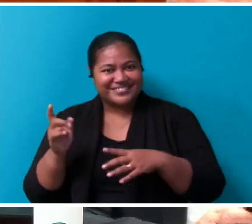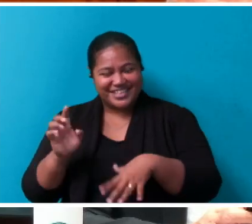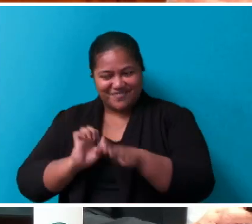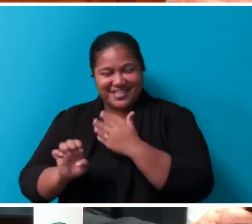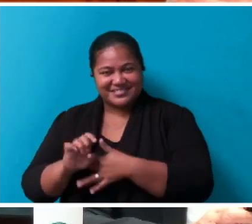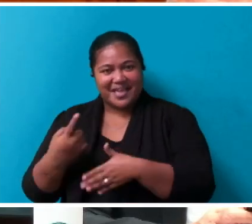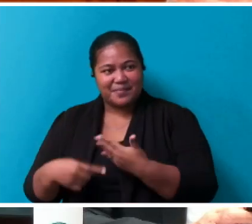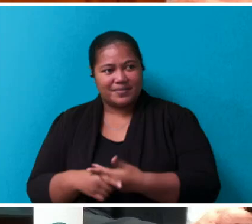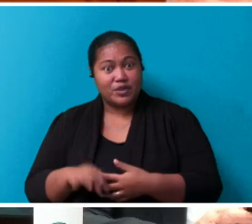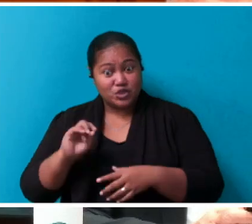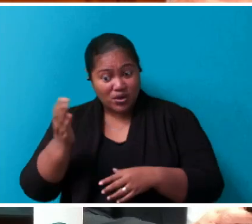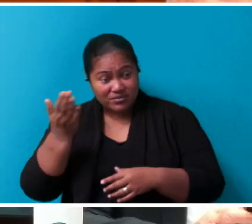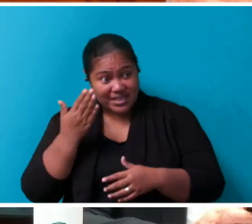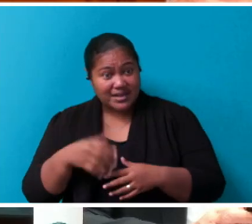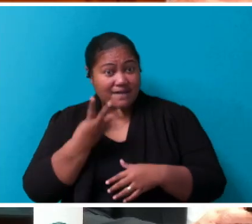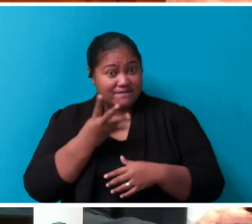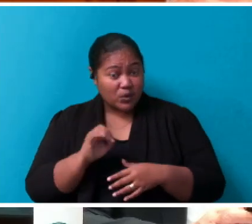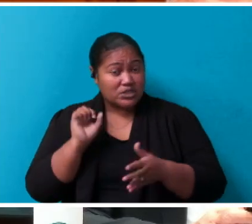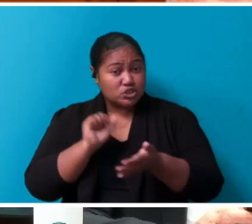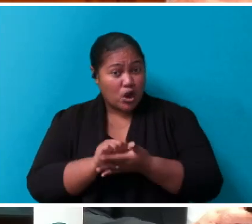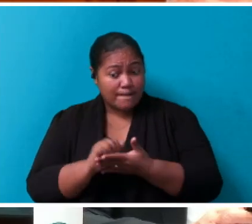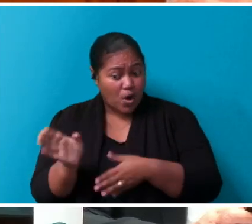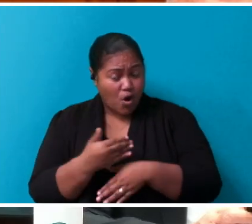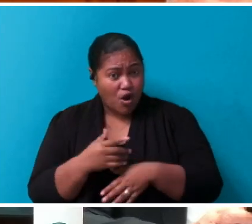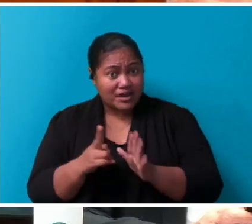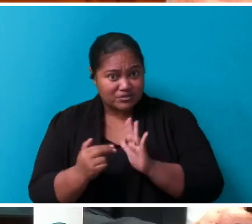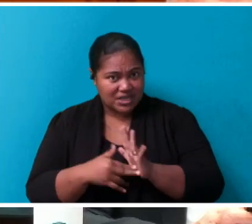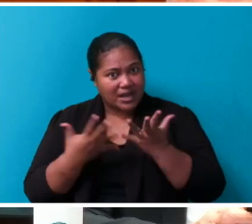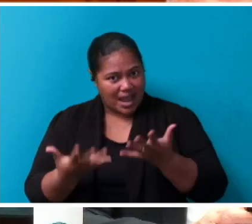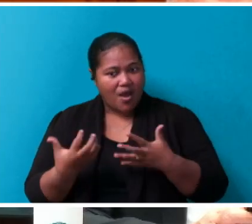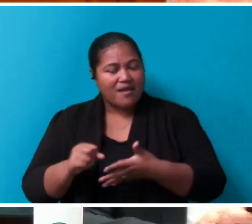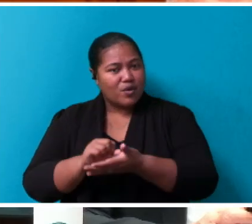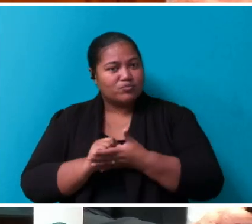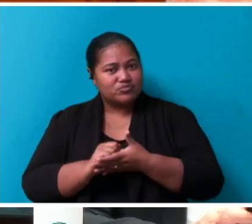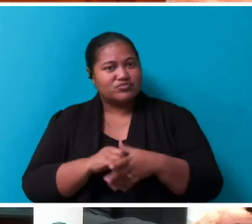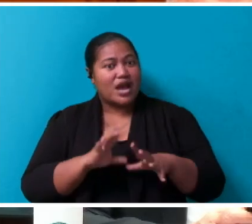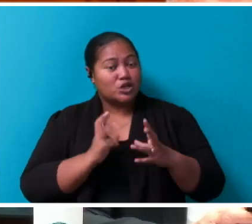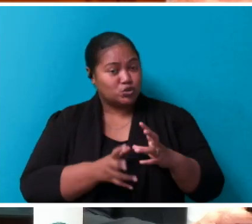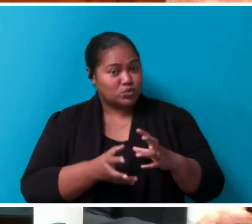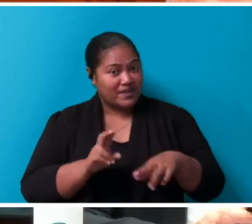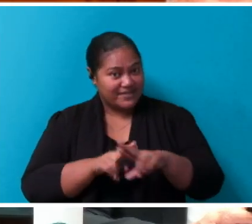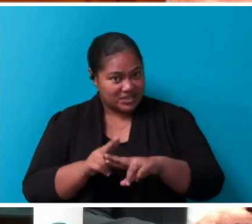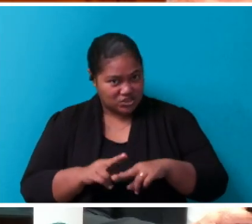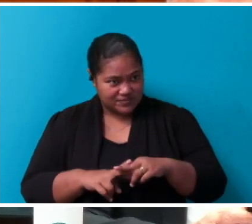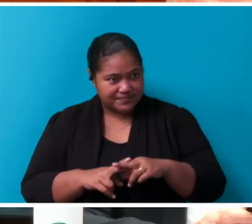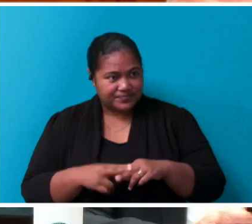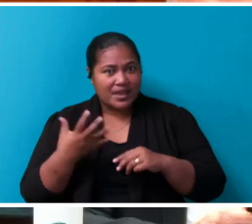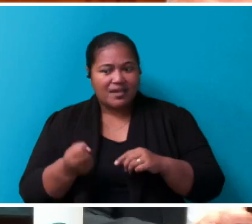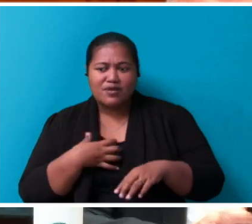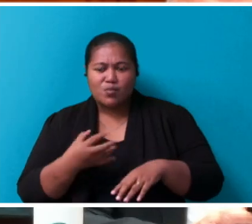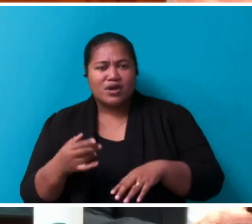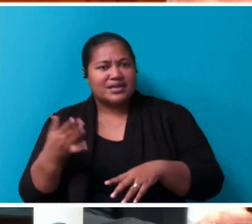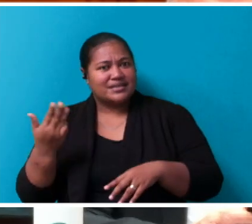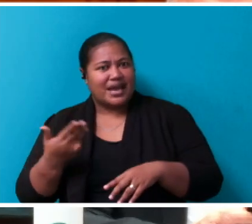efforts, 40 stores across New Zealand now stock Juice Fiji, and more than 19 stores